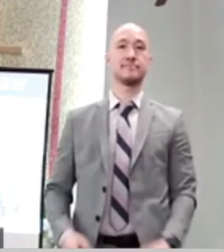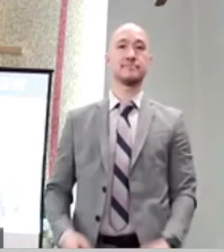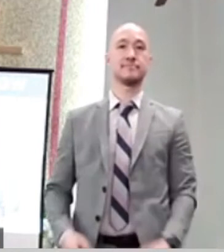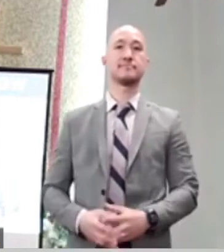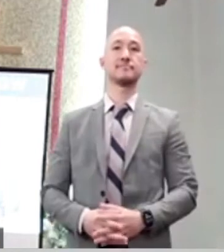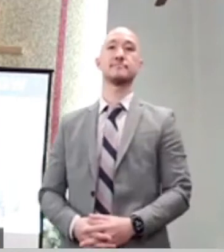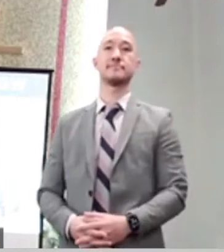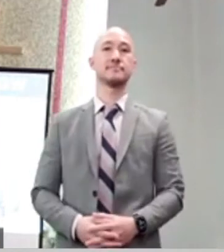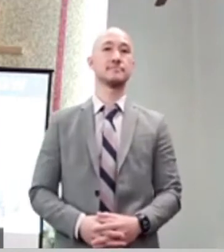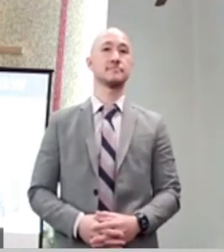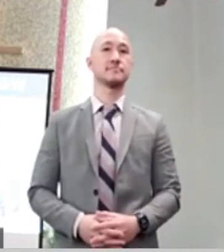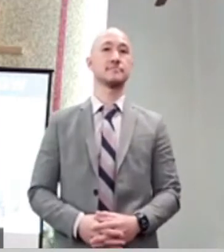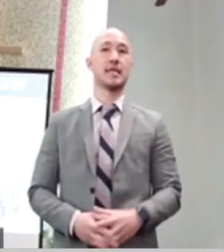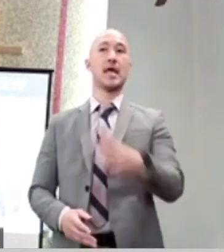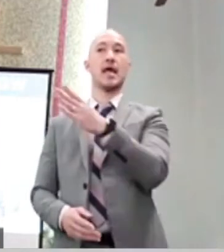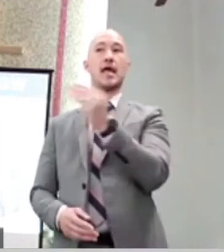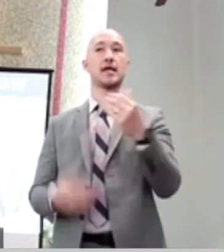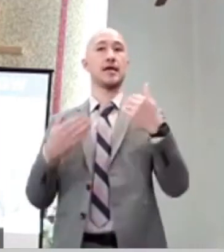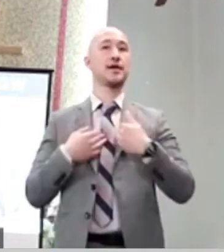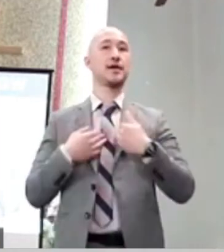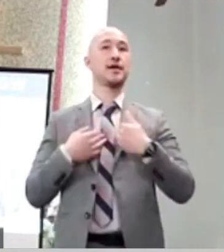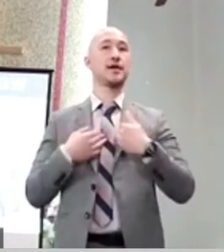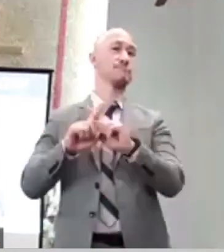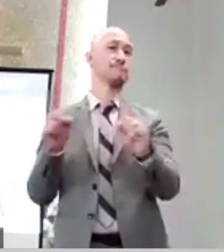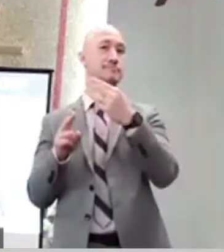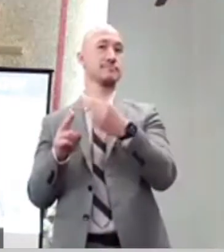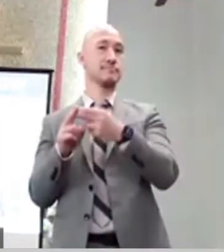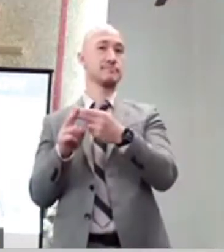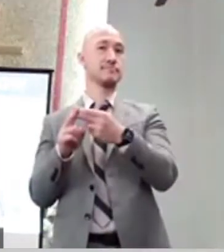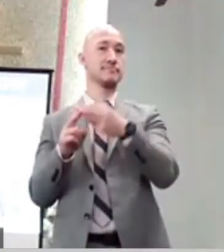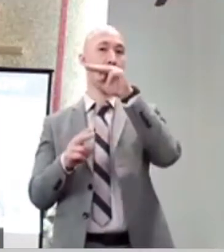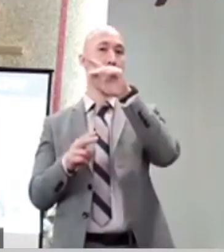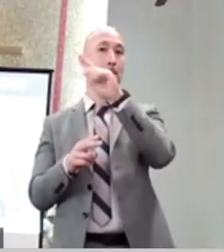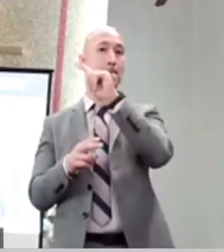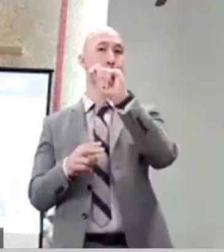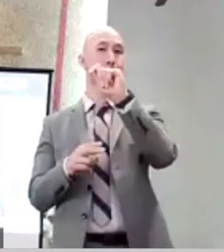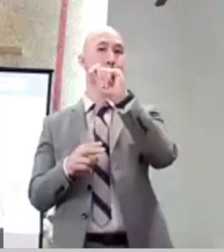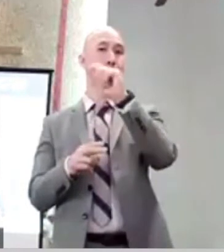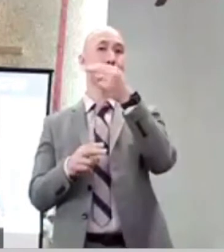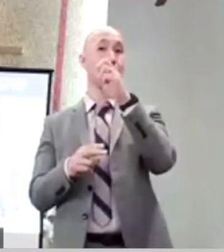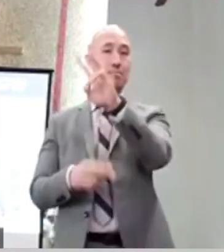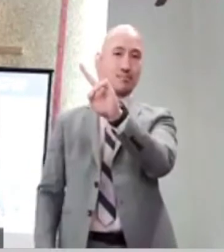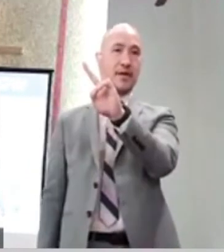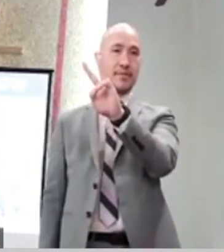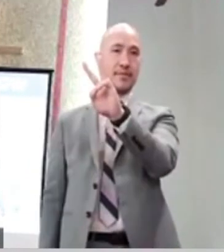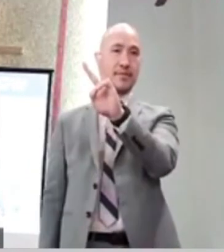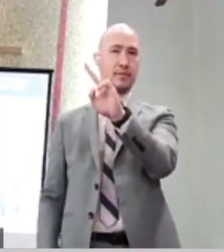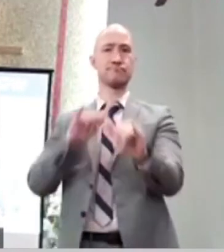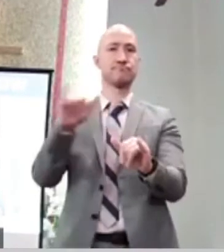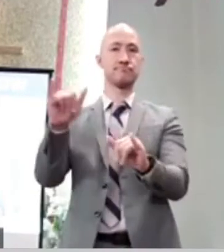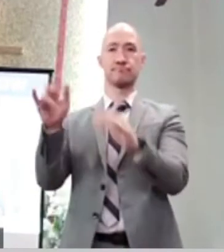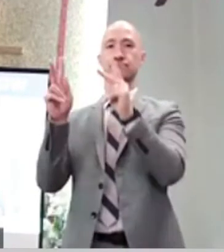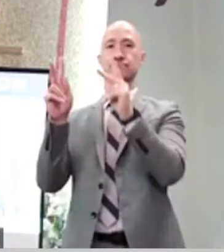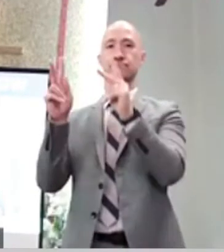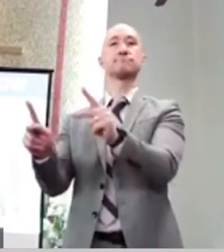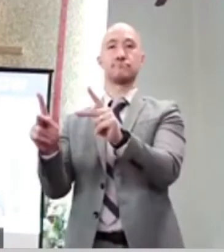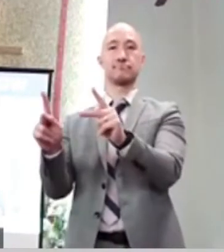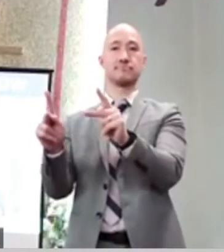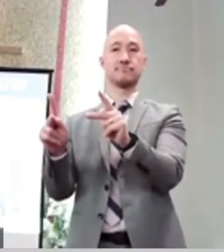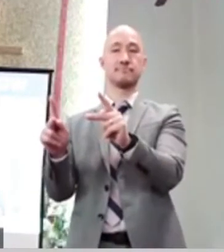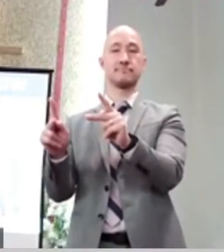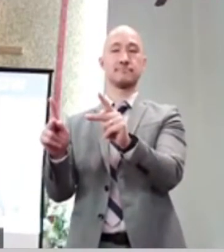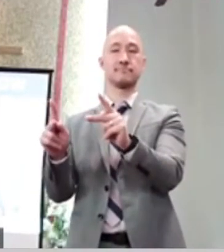we also know as Matthew. Same peep, same person, Levi, Matthew. He was a tax collector by trade.